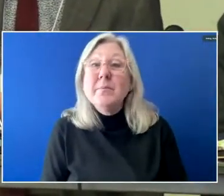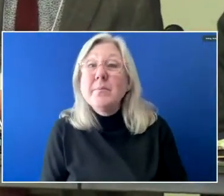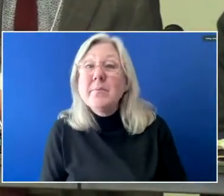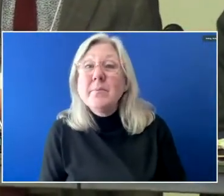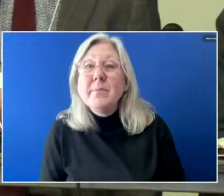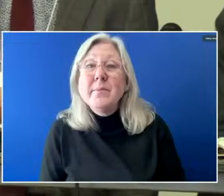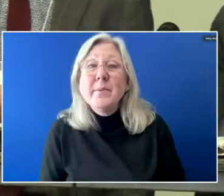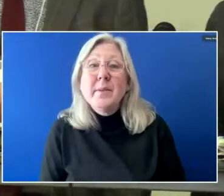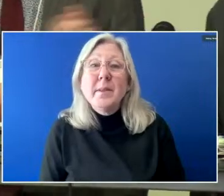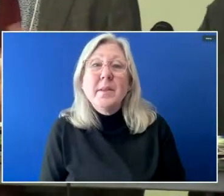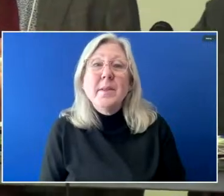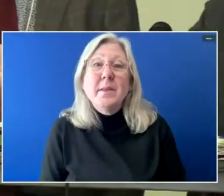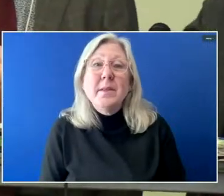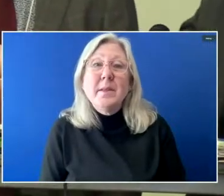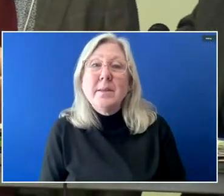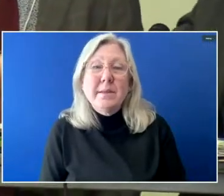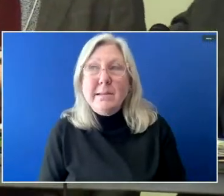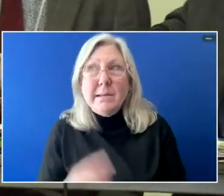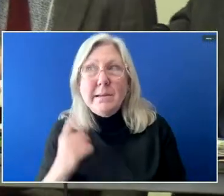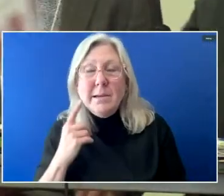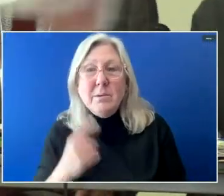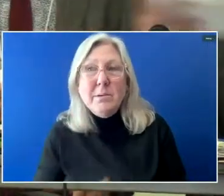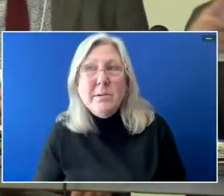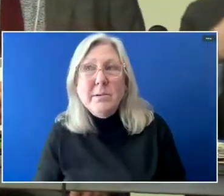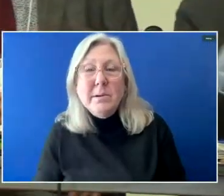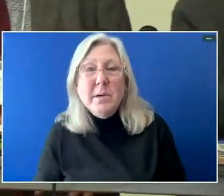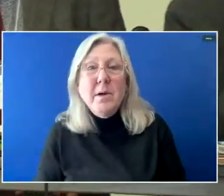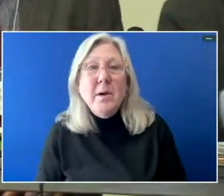w i i need